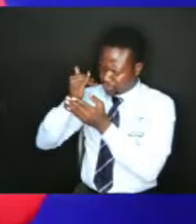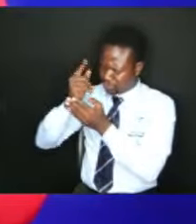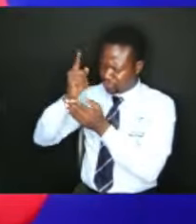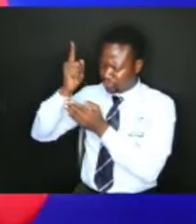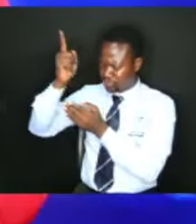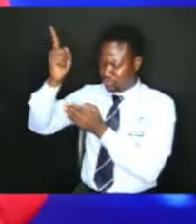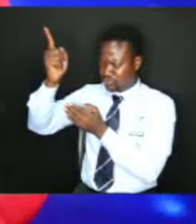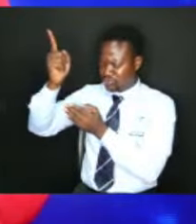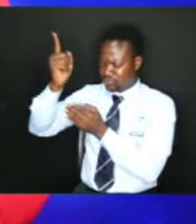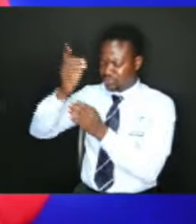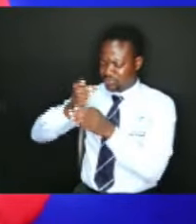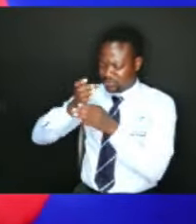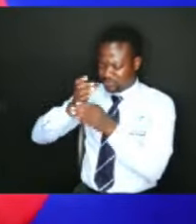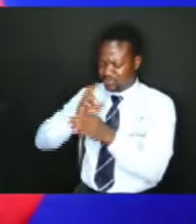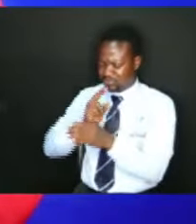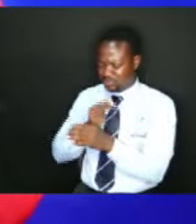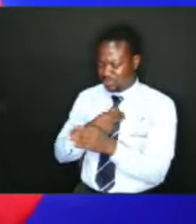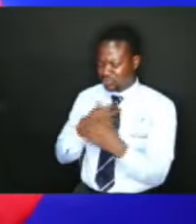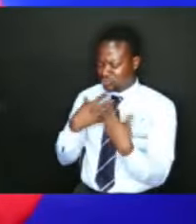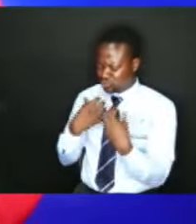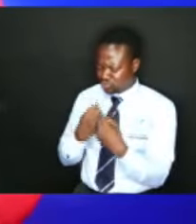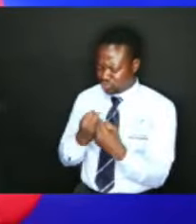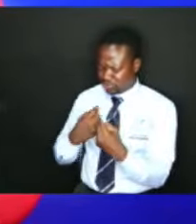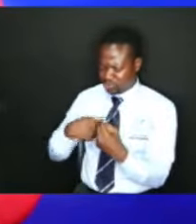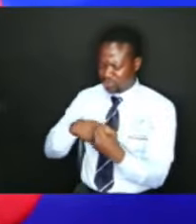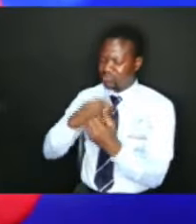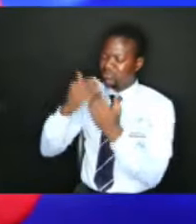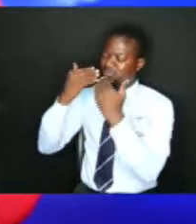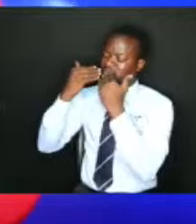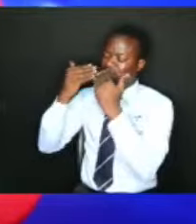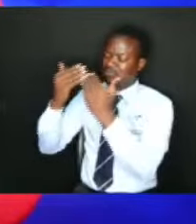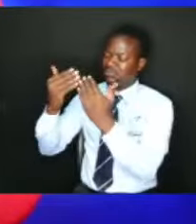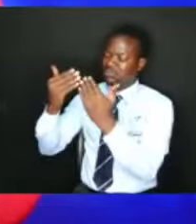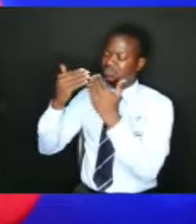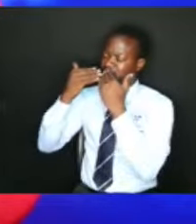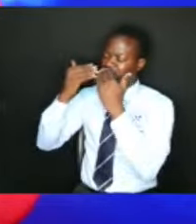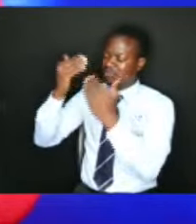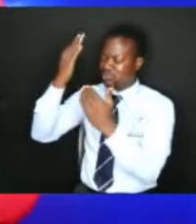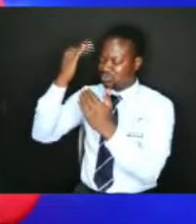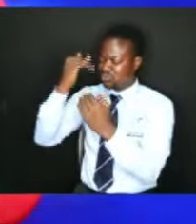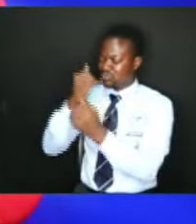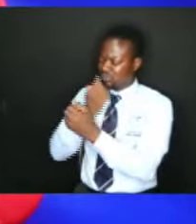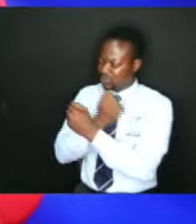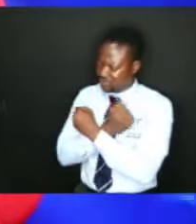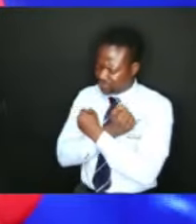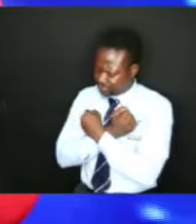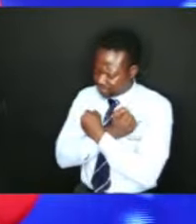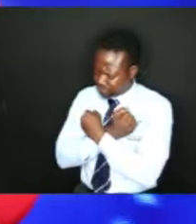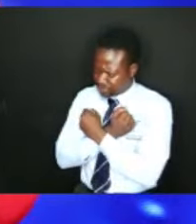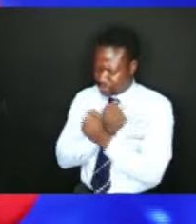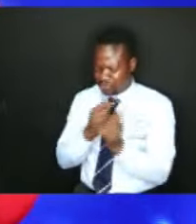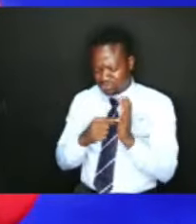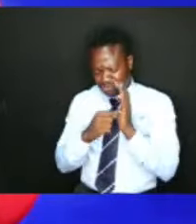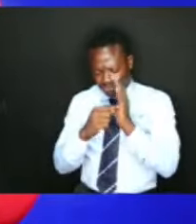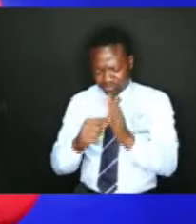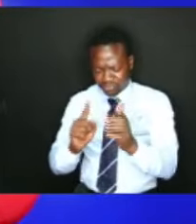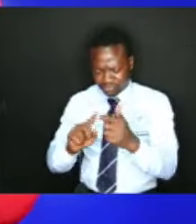nti yɛda wo ase. Thank you for the love that you've shown to